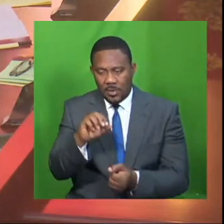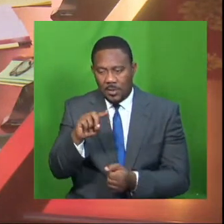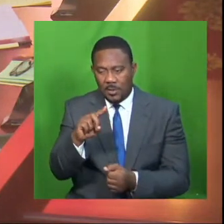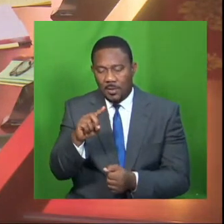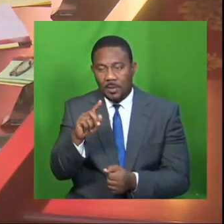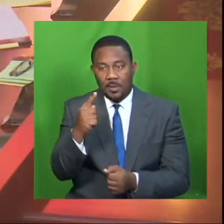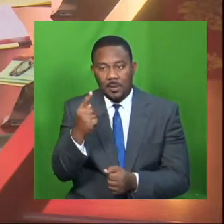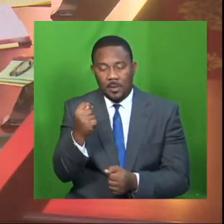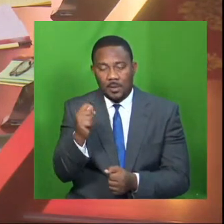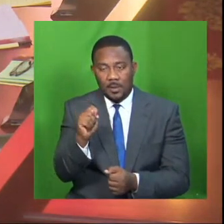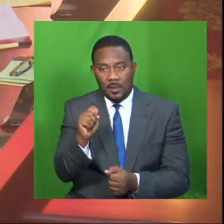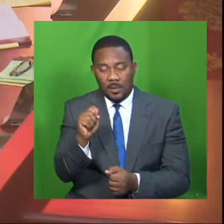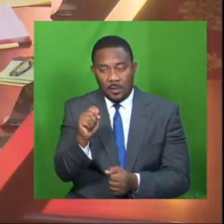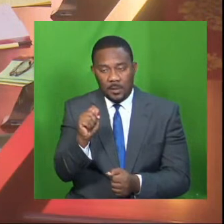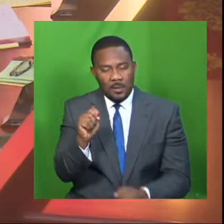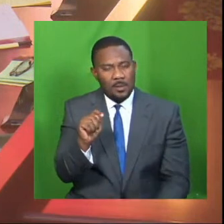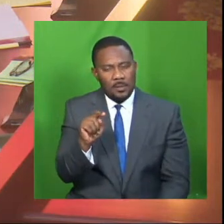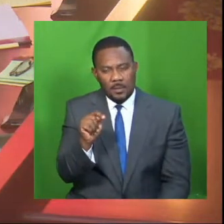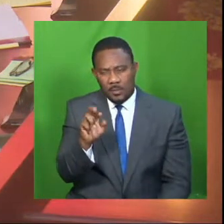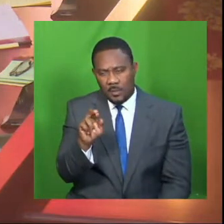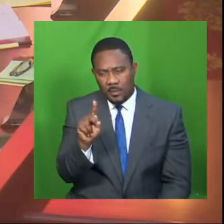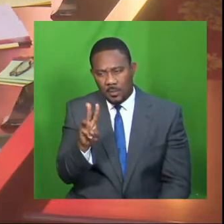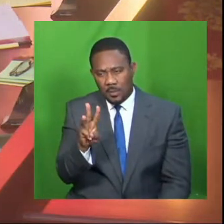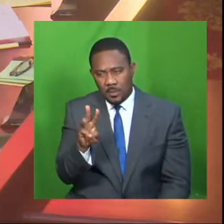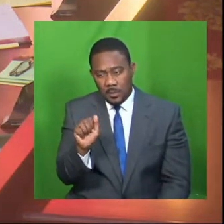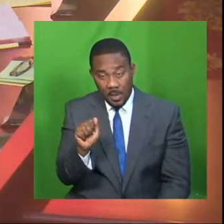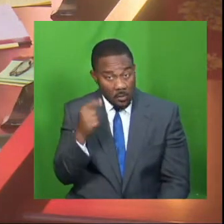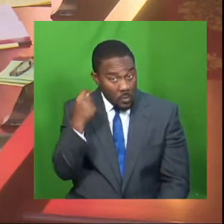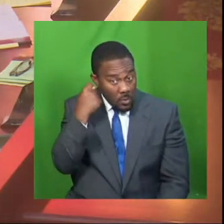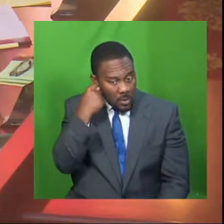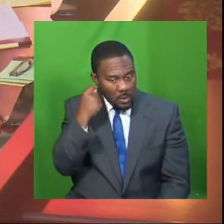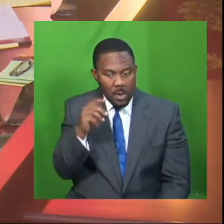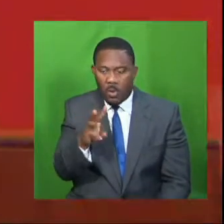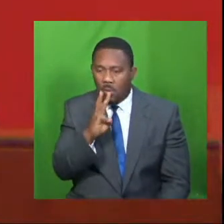Respectful leader, let's go on. Says B.